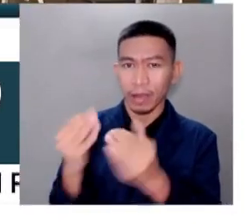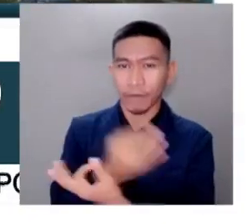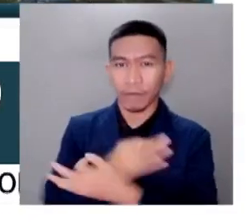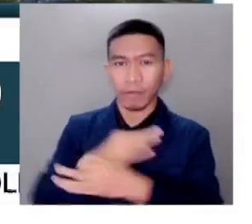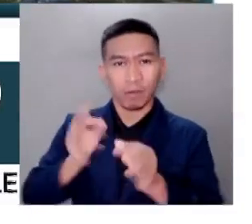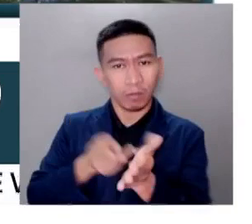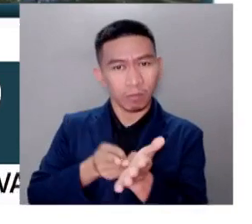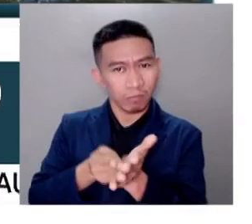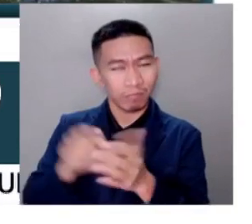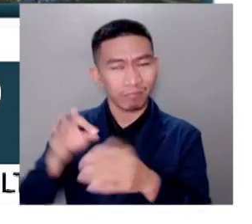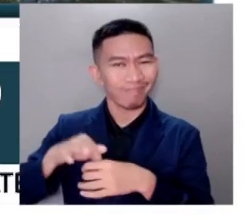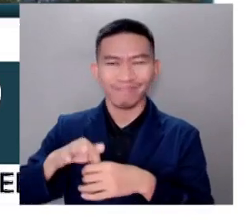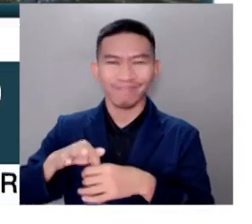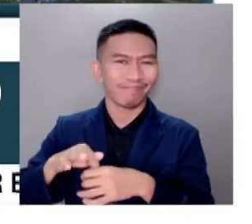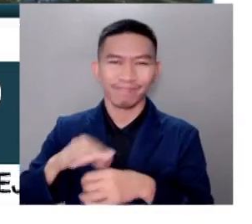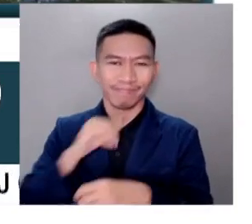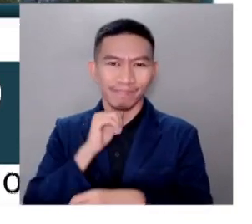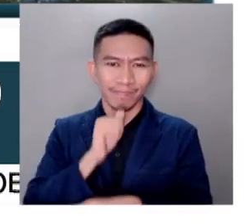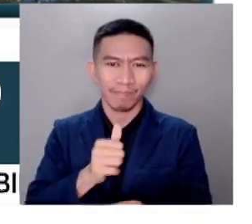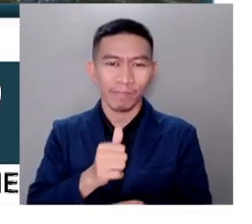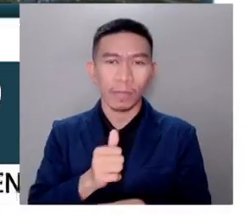election. That's why